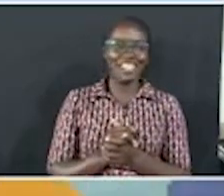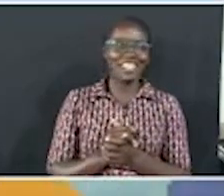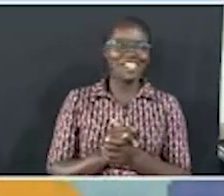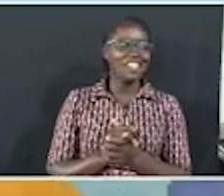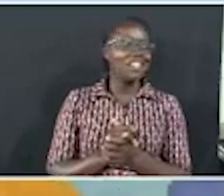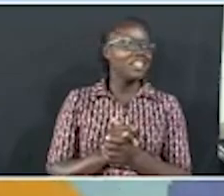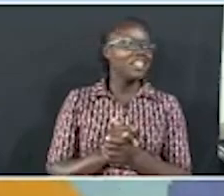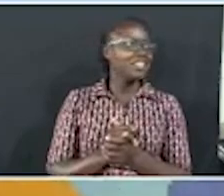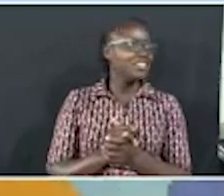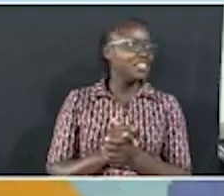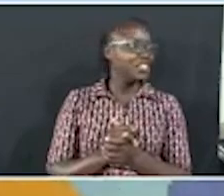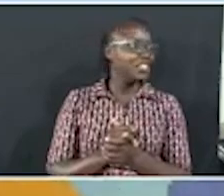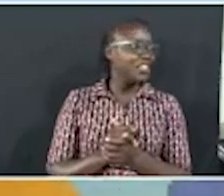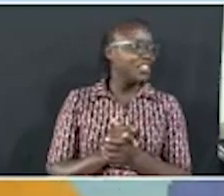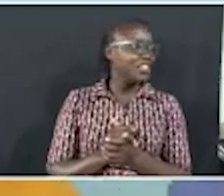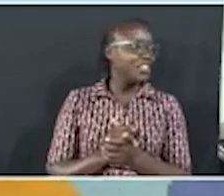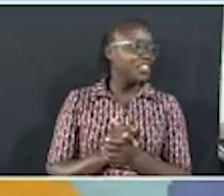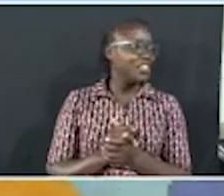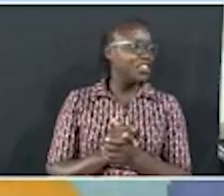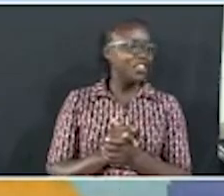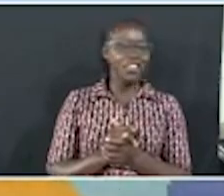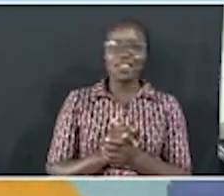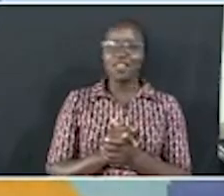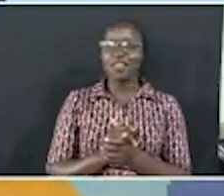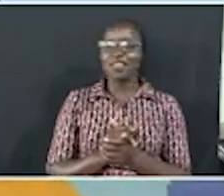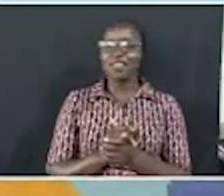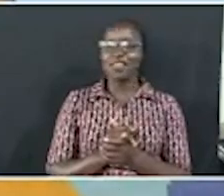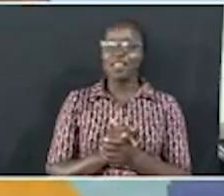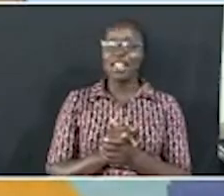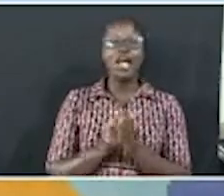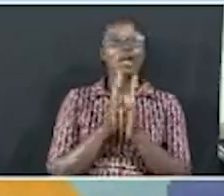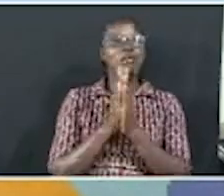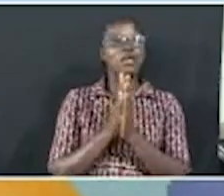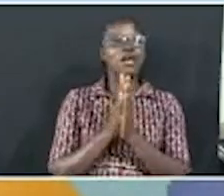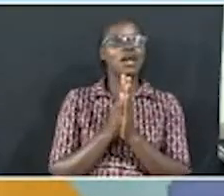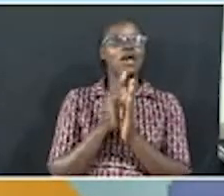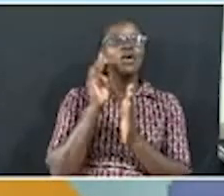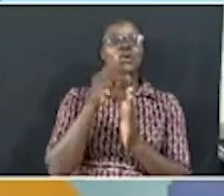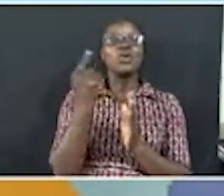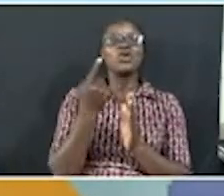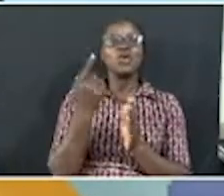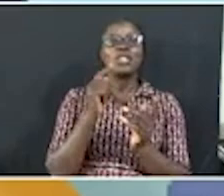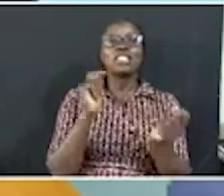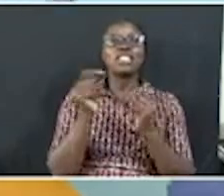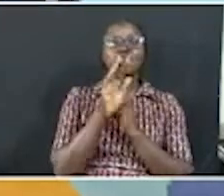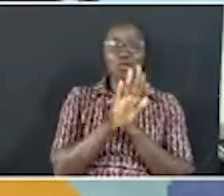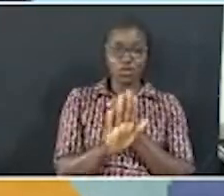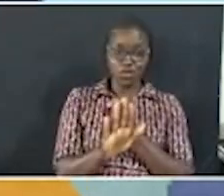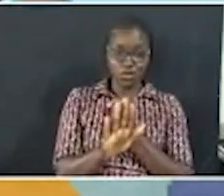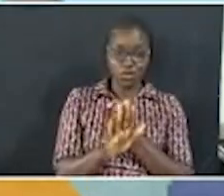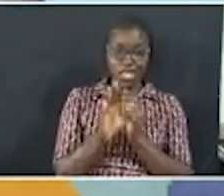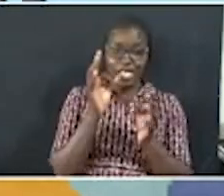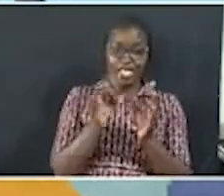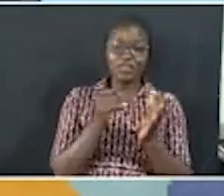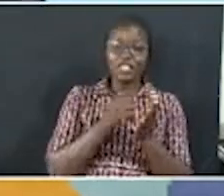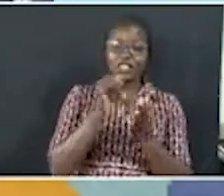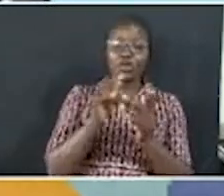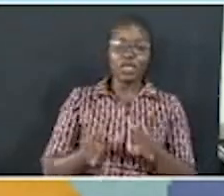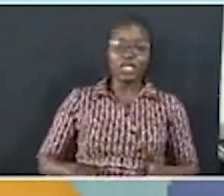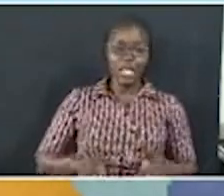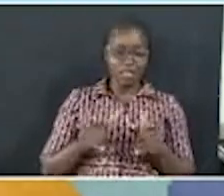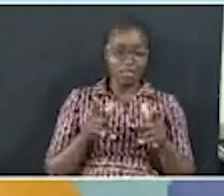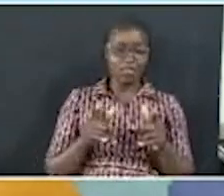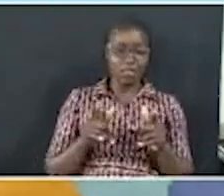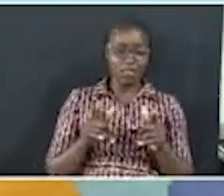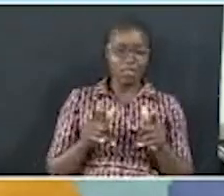I didn't know. I thought I'm alone. I was looking out for people. Prayer will only transform you if it is your